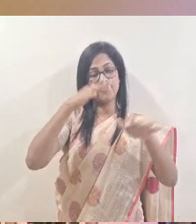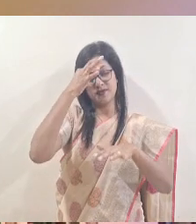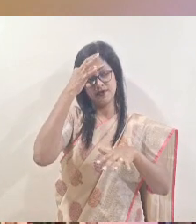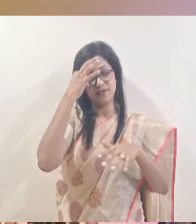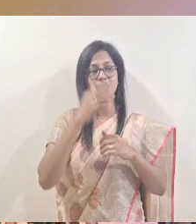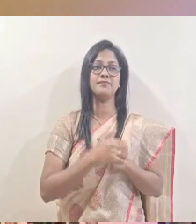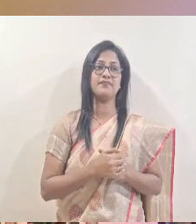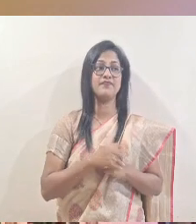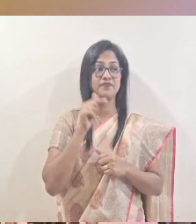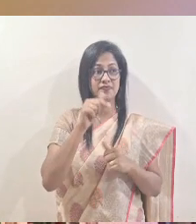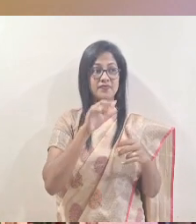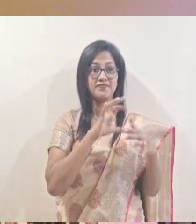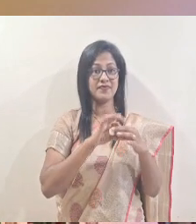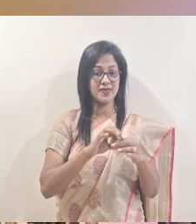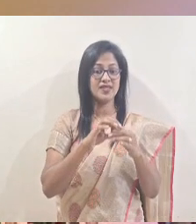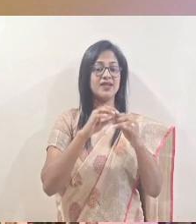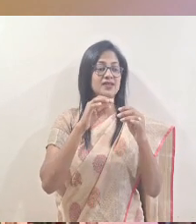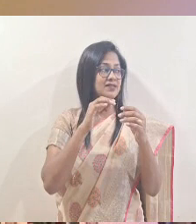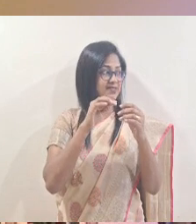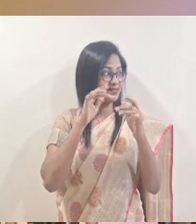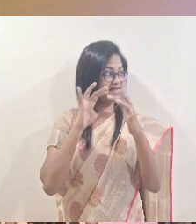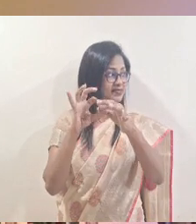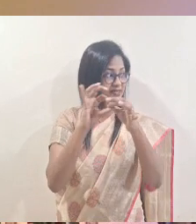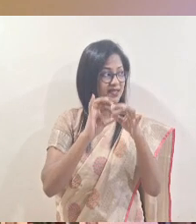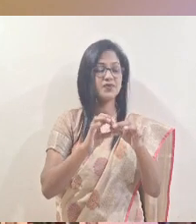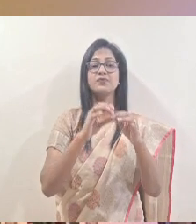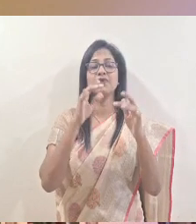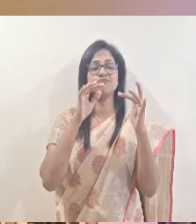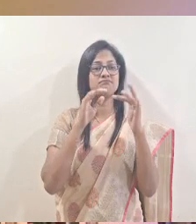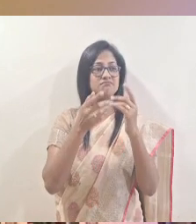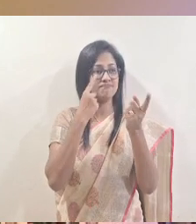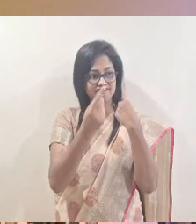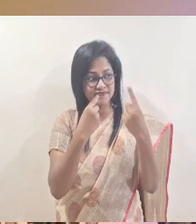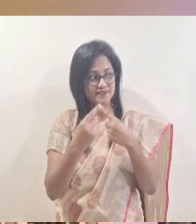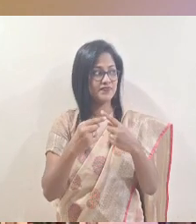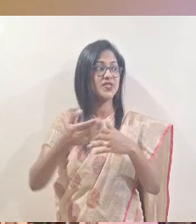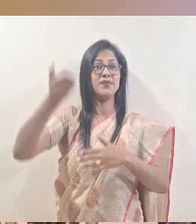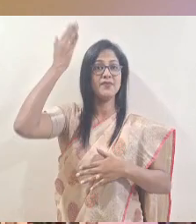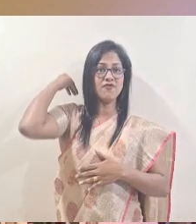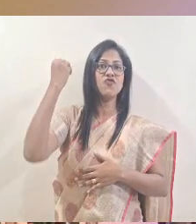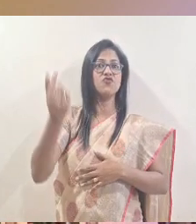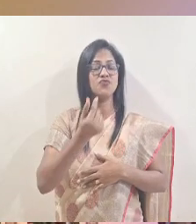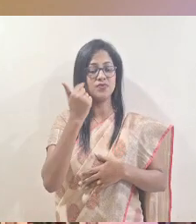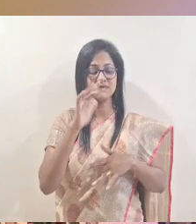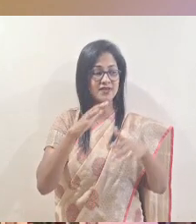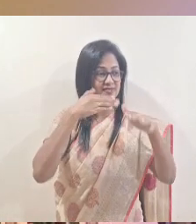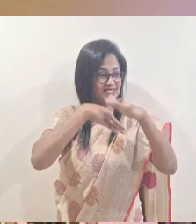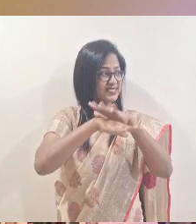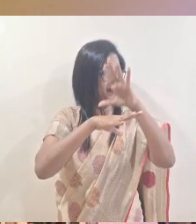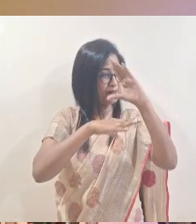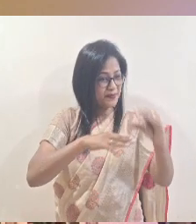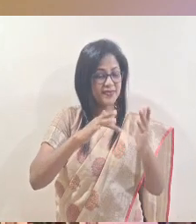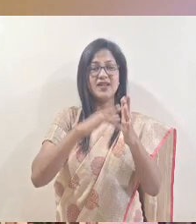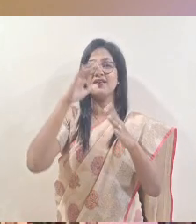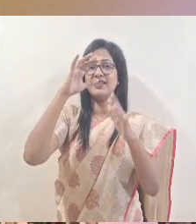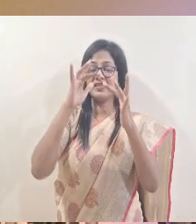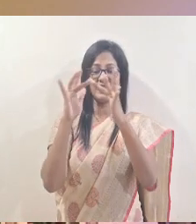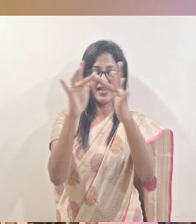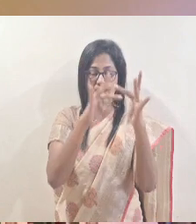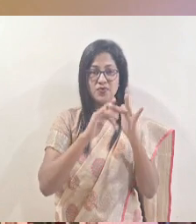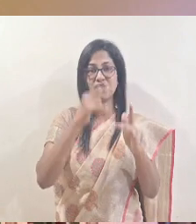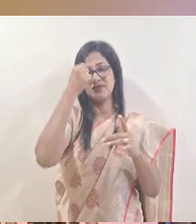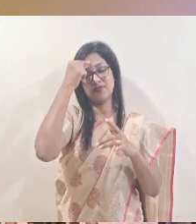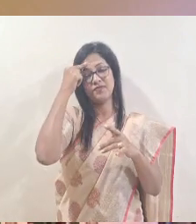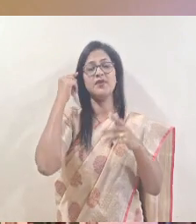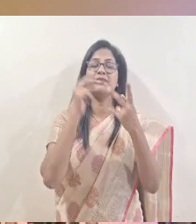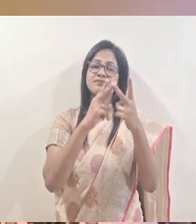So there had been network analysis measures which had been used in the past, which might be some density-based networks, which might include the network density or